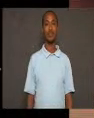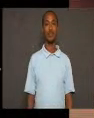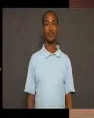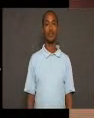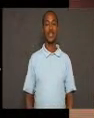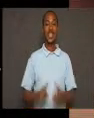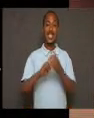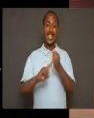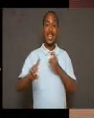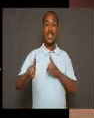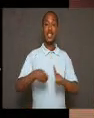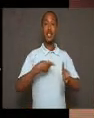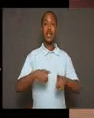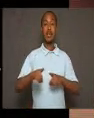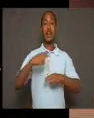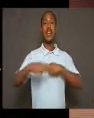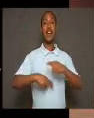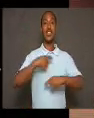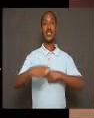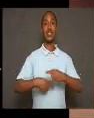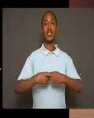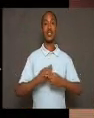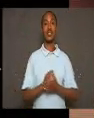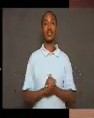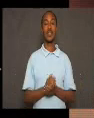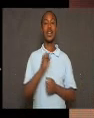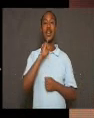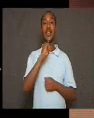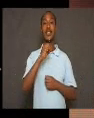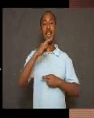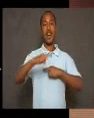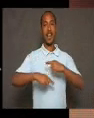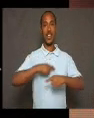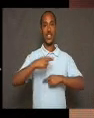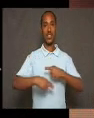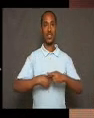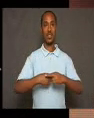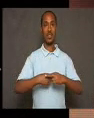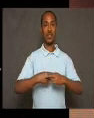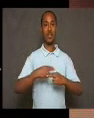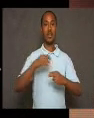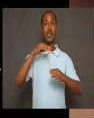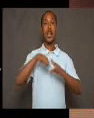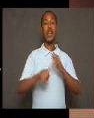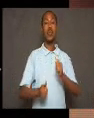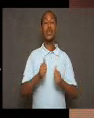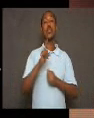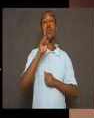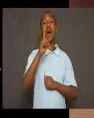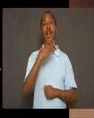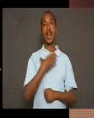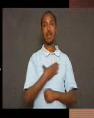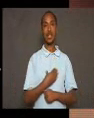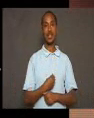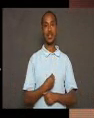A single displacement reaction is a reaction in which one